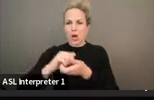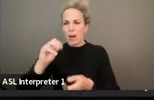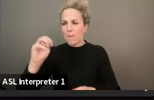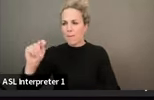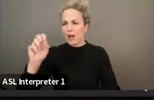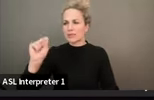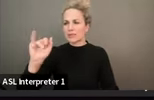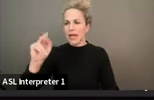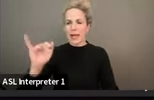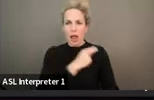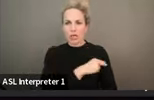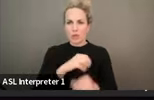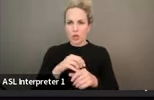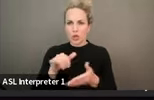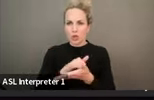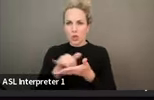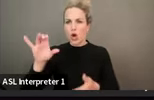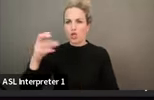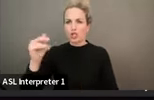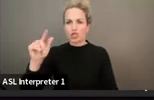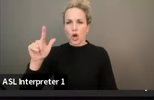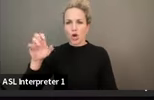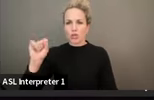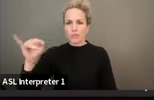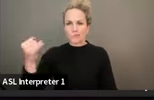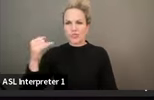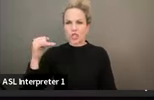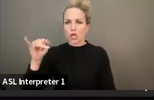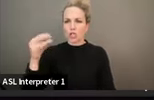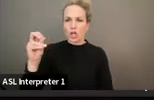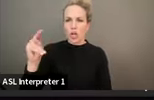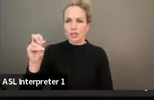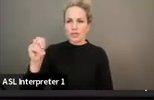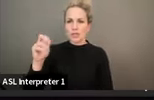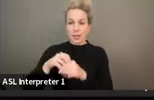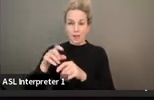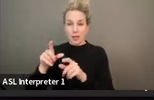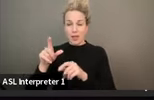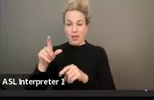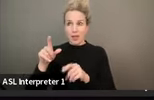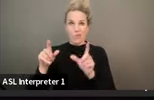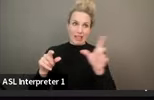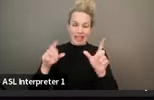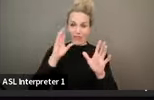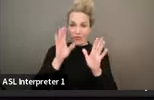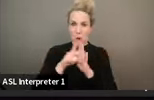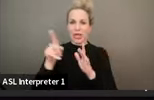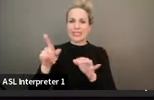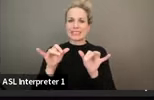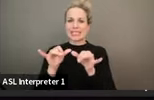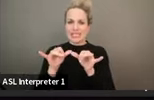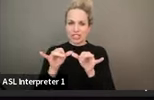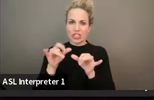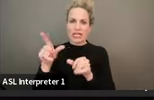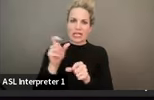York. You have Charles Johnson in the bottom left photo, who is an engineer, a